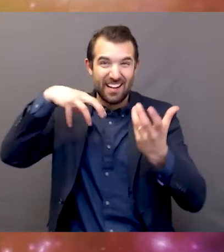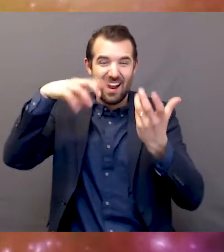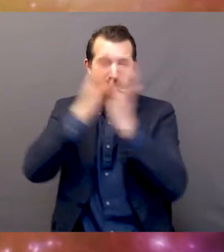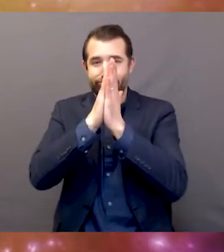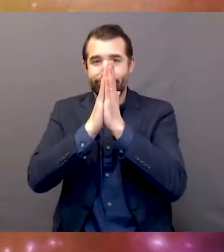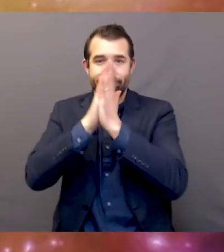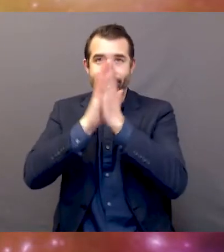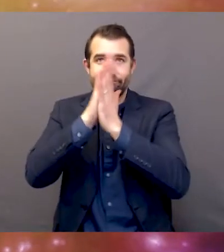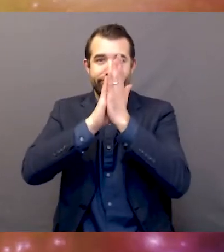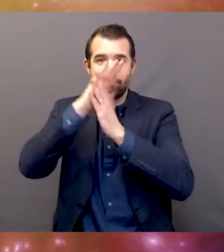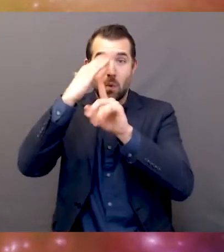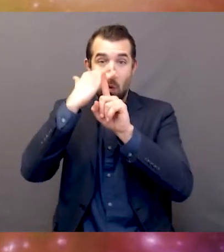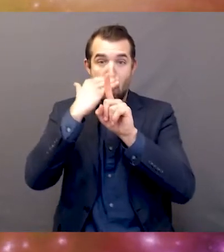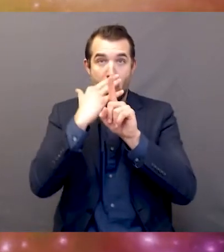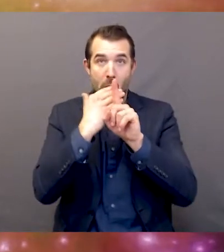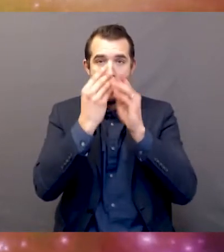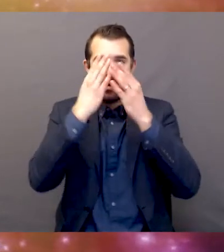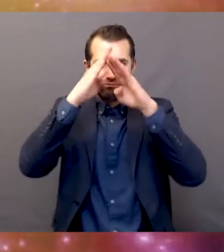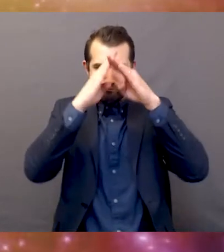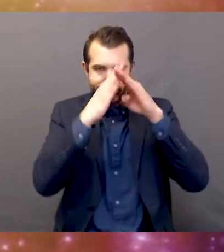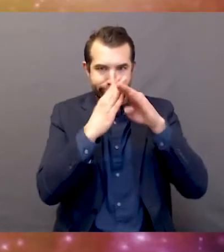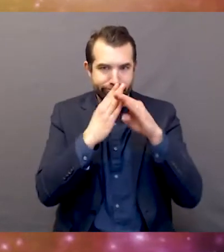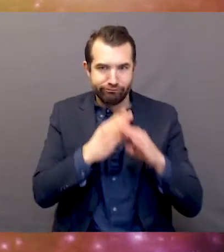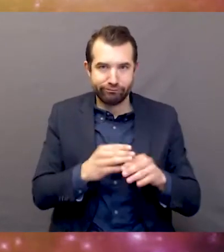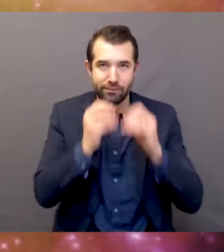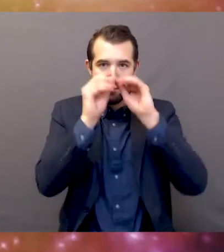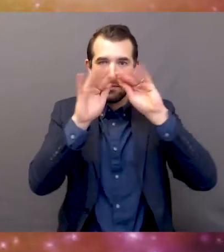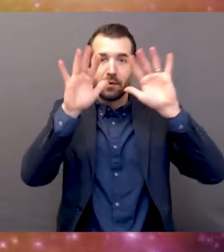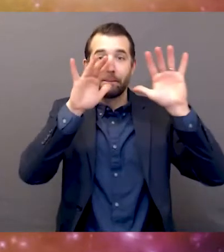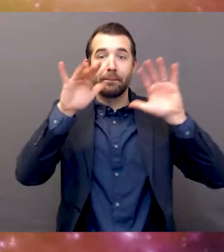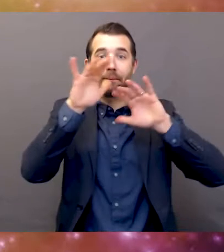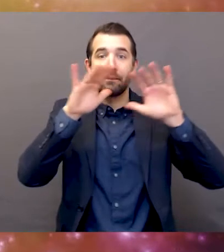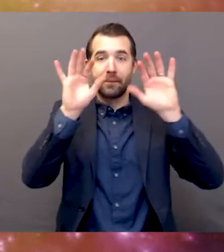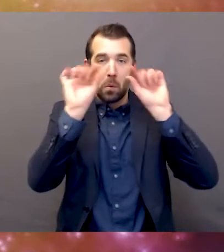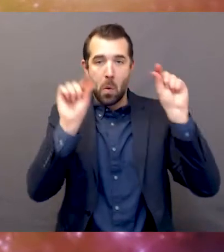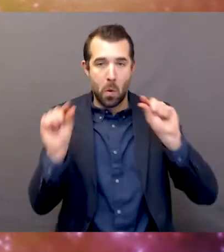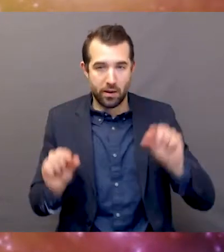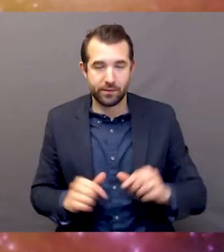solar system is dominated by normal baryonic matter, not by the dark matter.